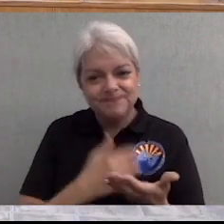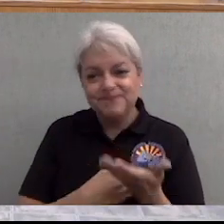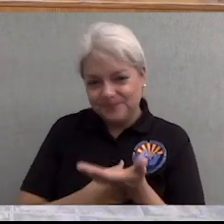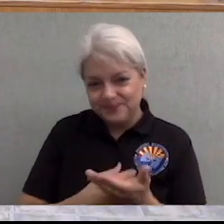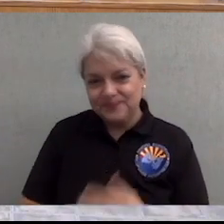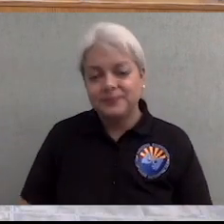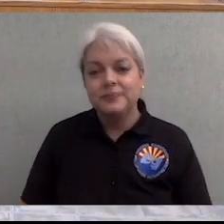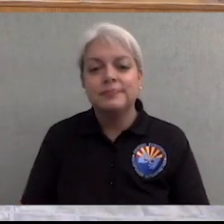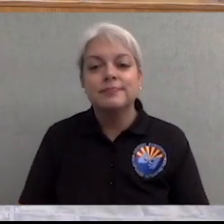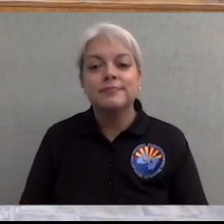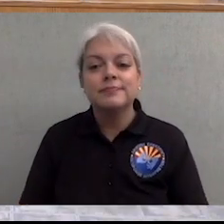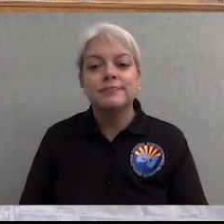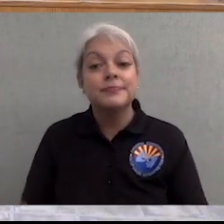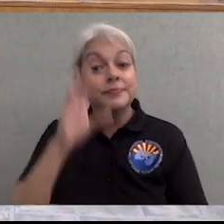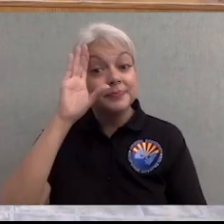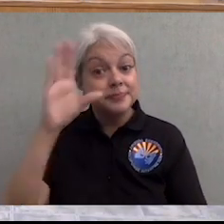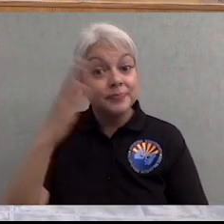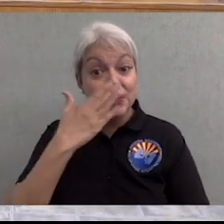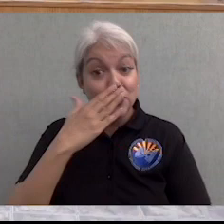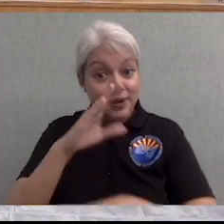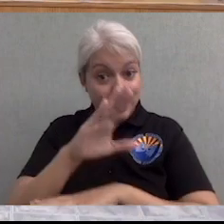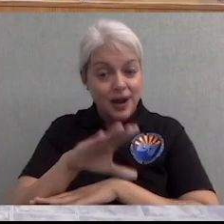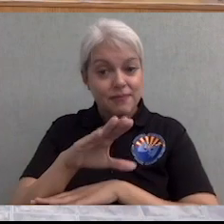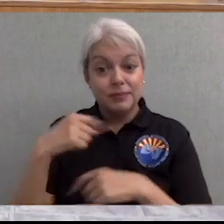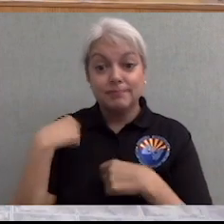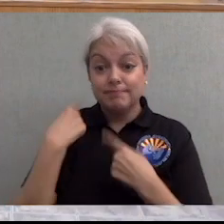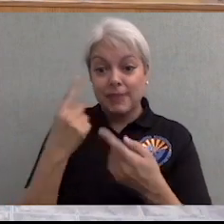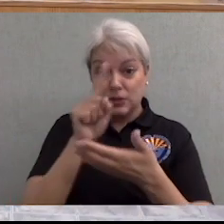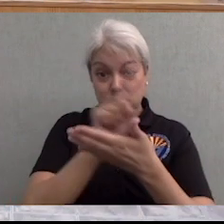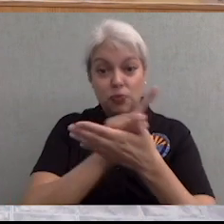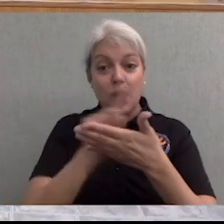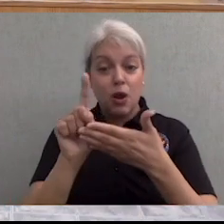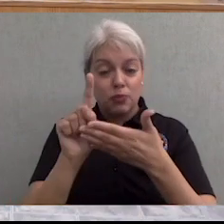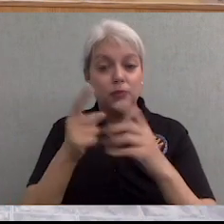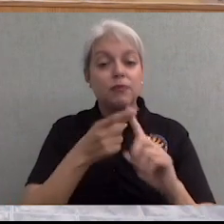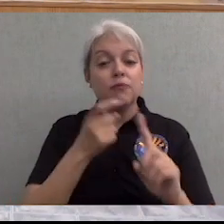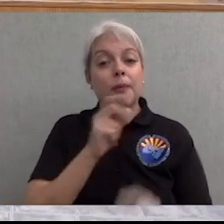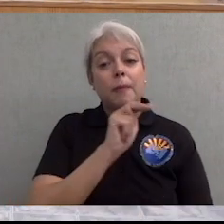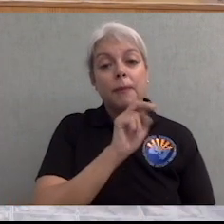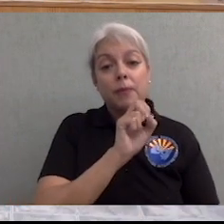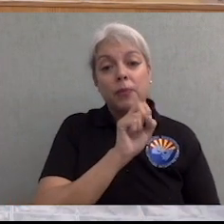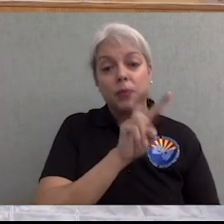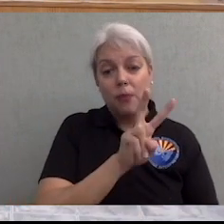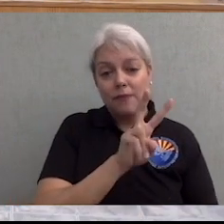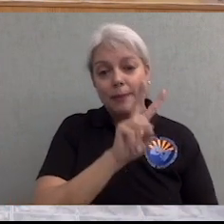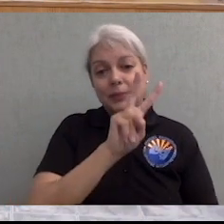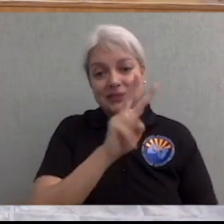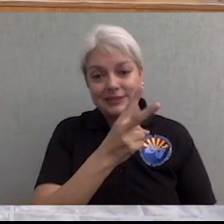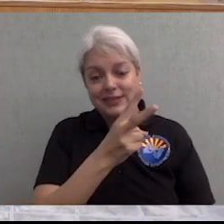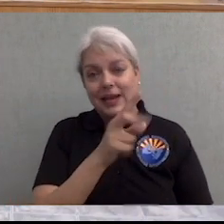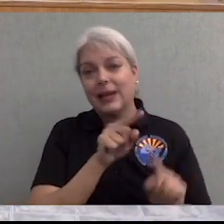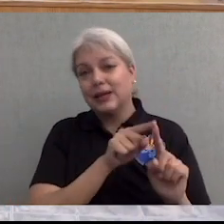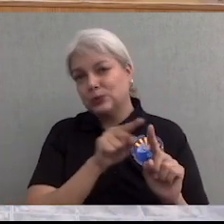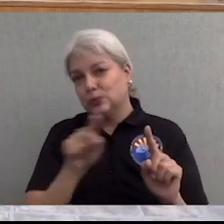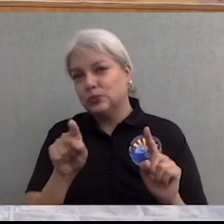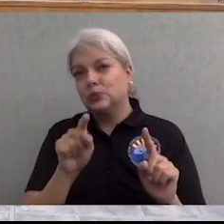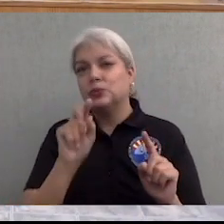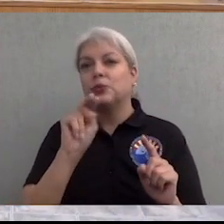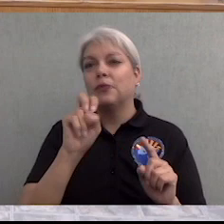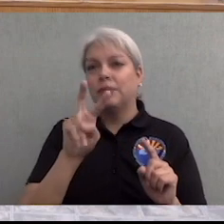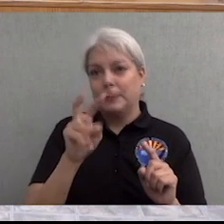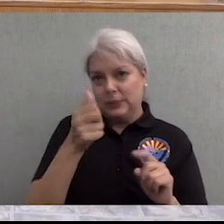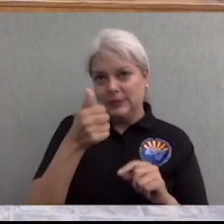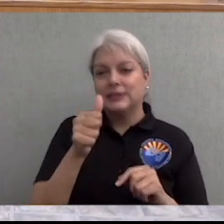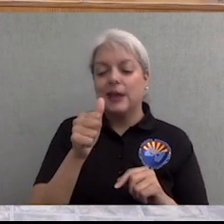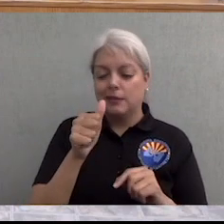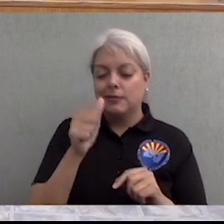So in the past week, going back from 11/2 to November 10th, yesterday was a holiday, so